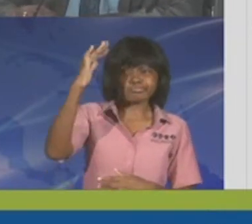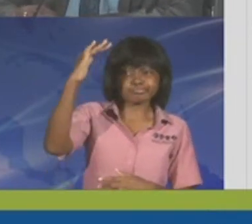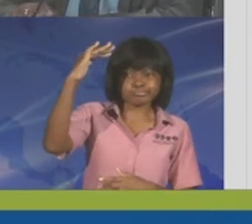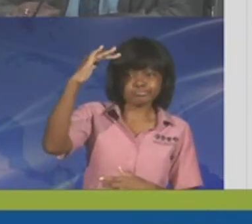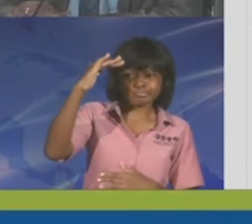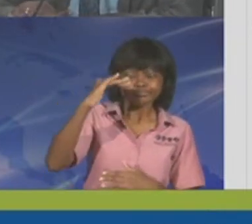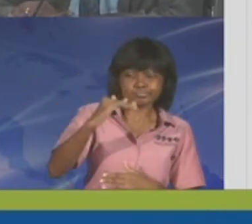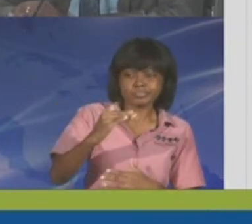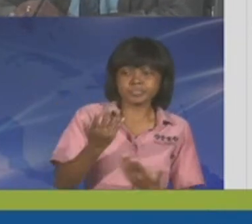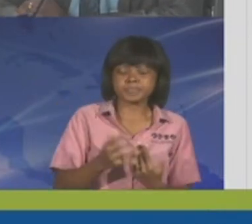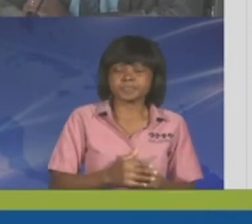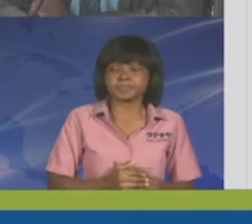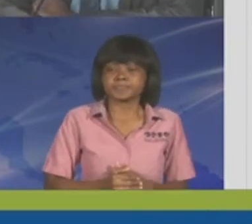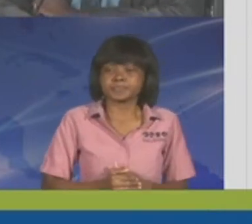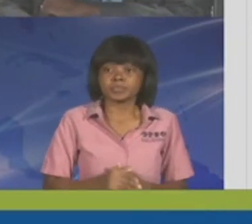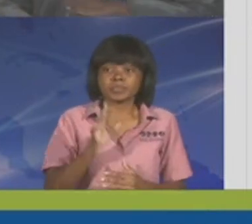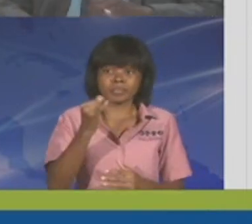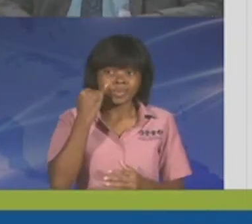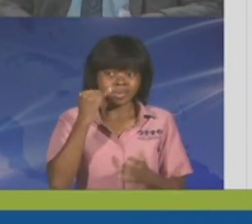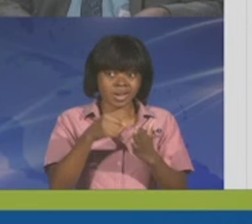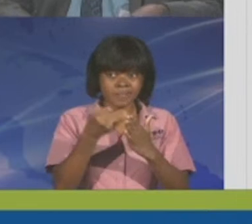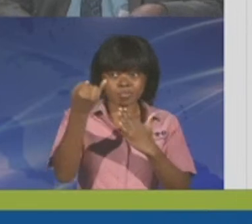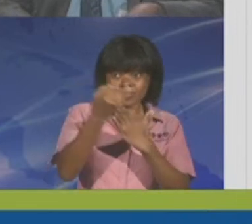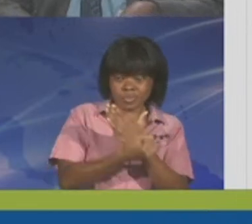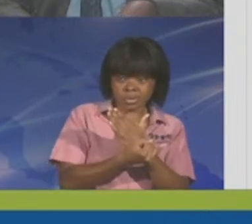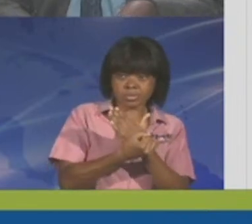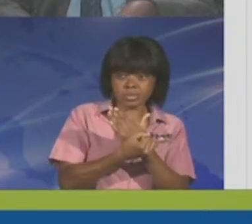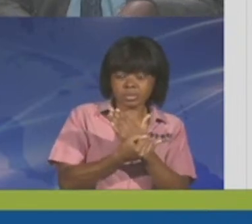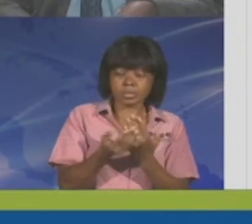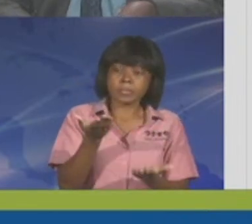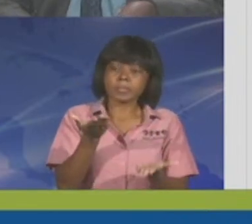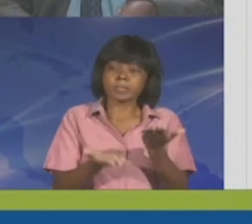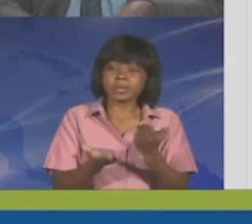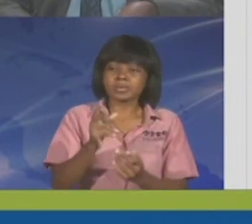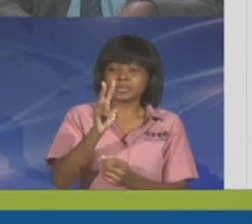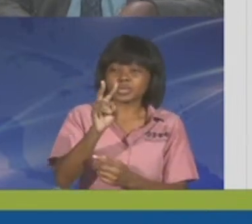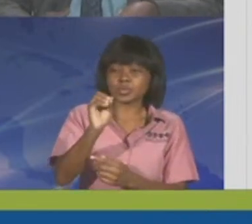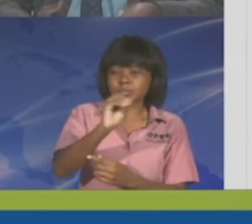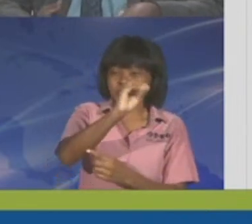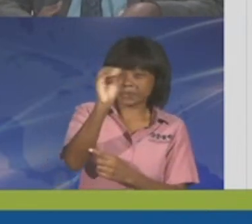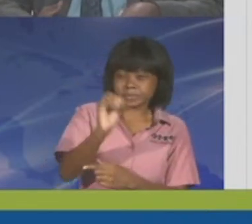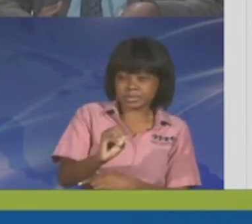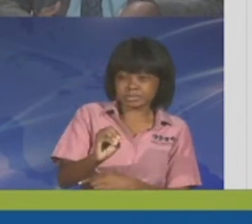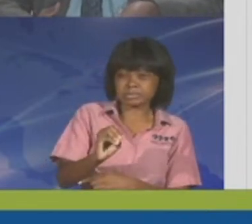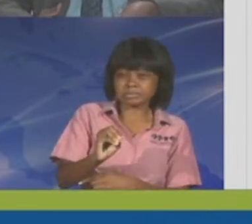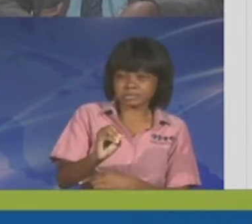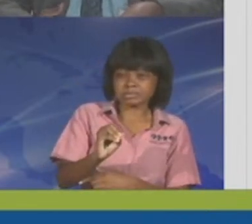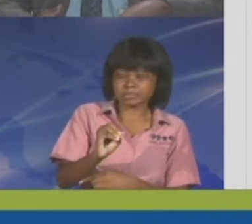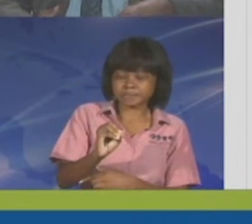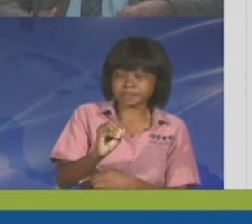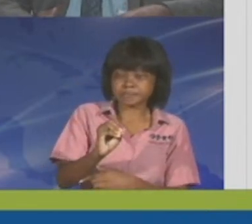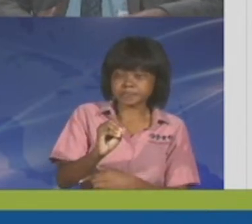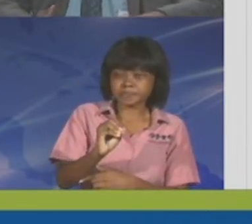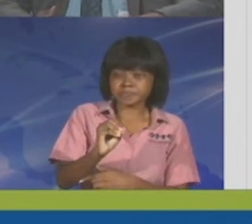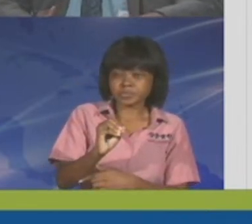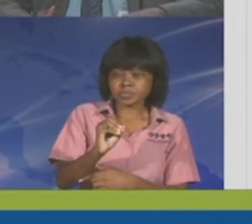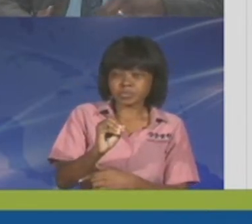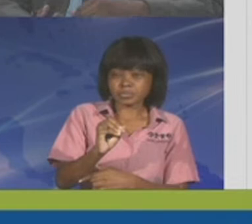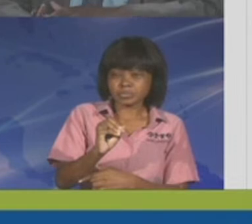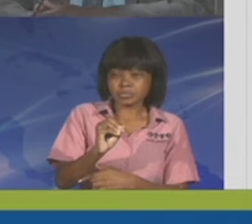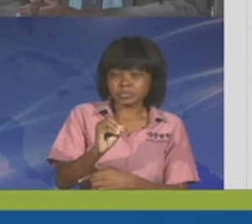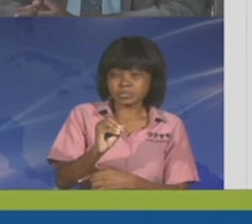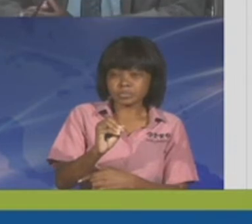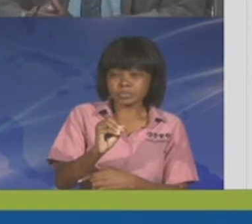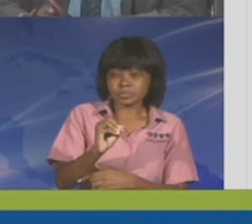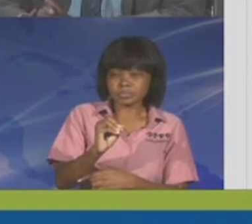in January we would have seen levels of positivity around 70% of those who were presenting with symptoms and are being